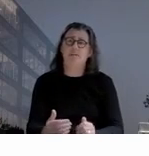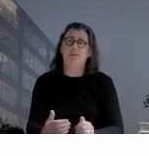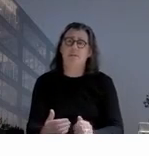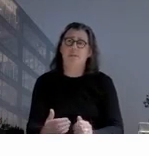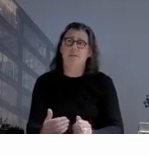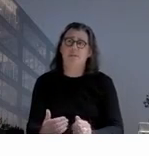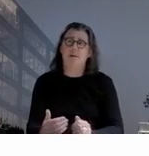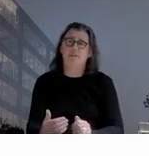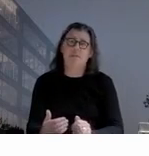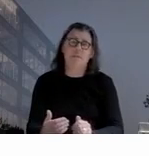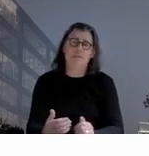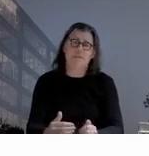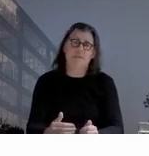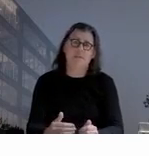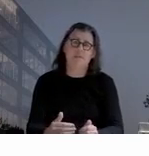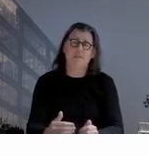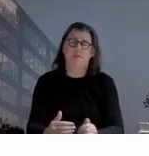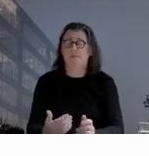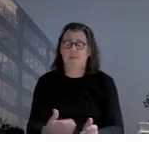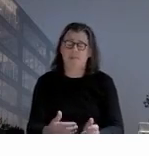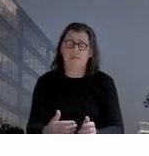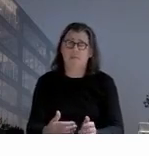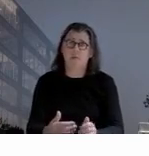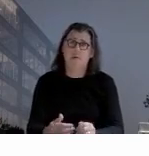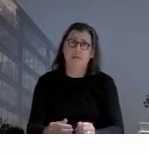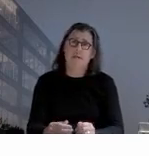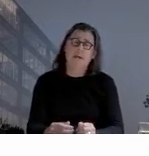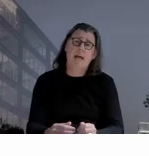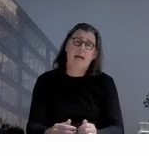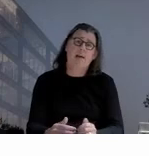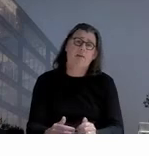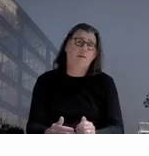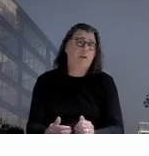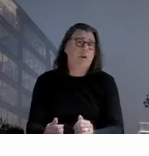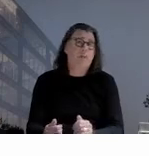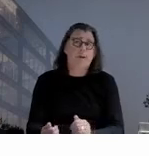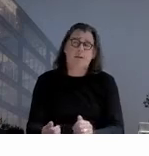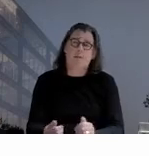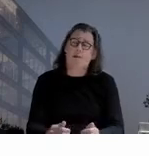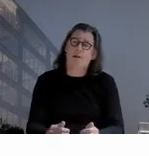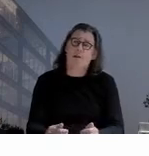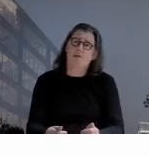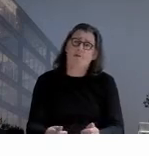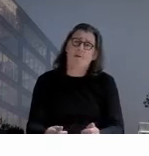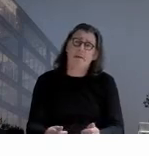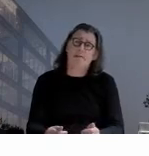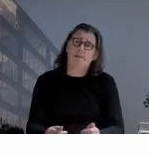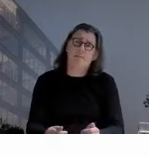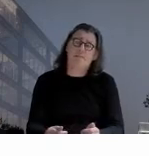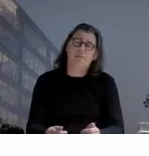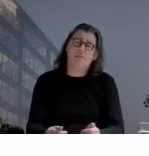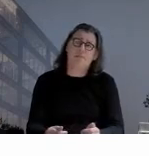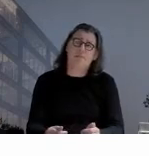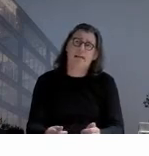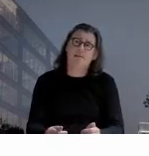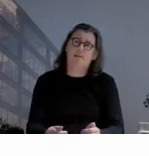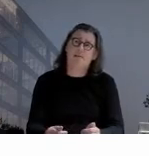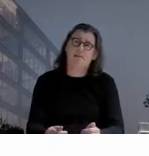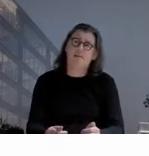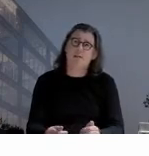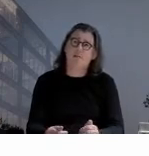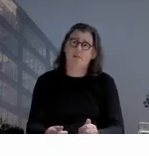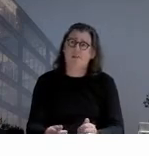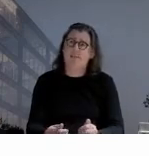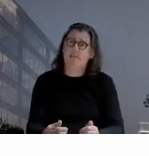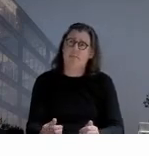added 3 stories on top of the existing 3 or the existing 4. Picked up on a lot of relationships with the facades of the